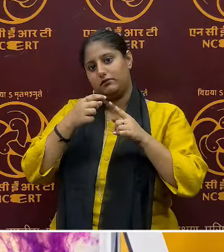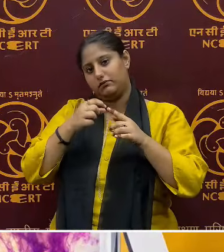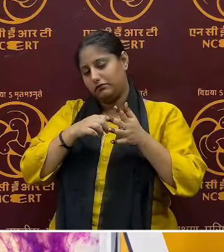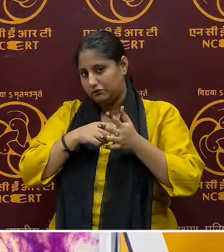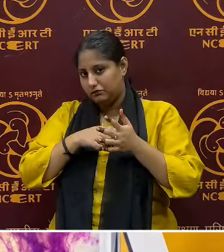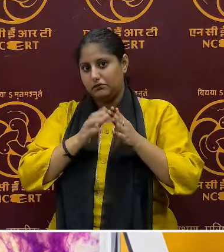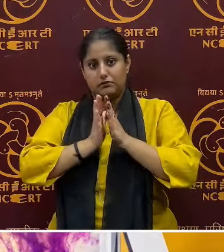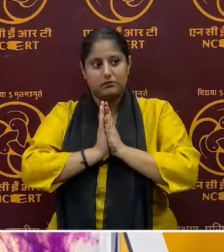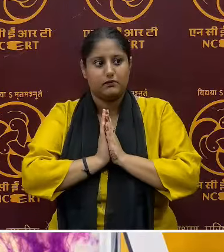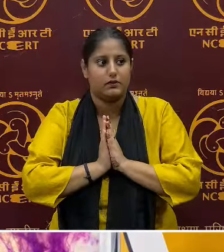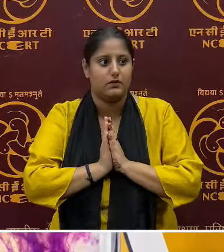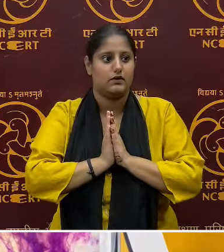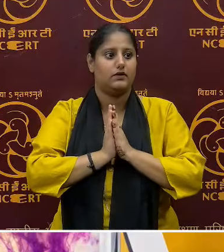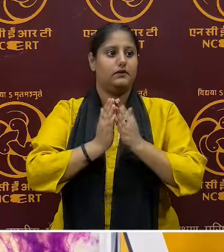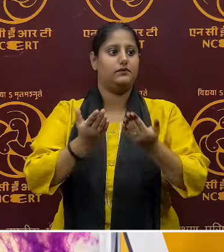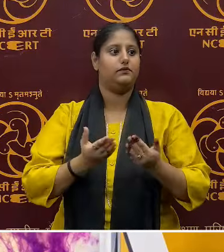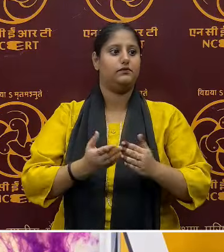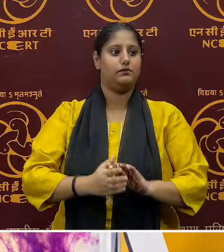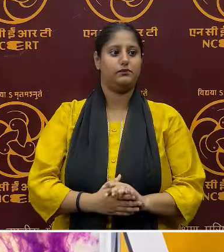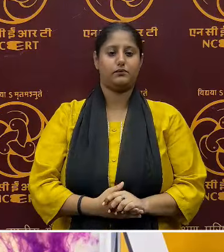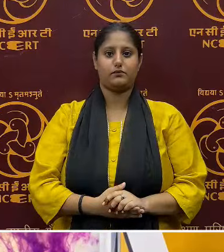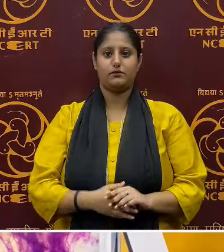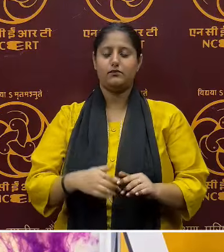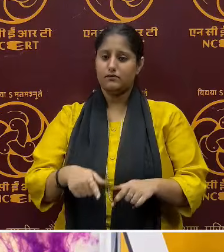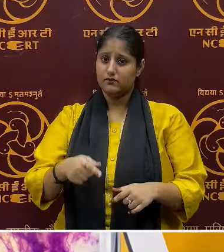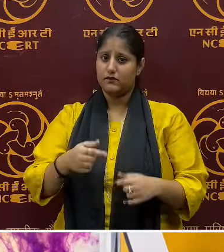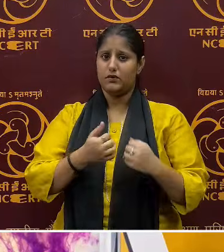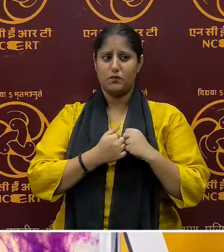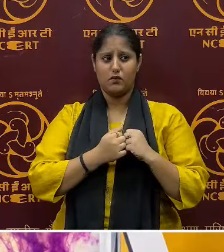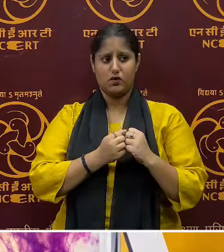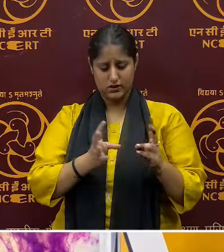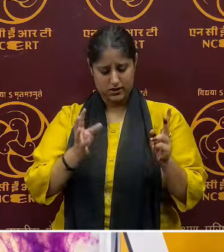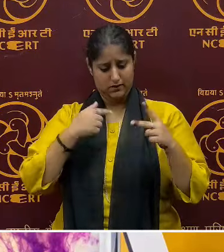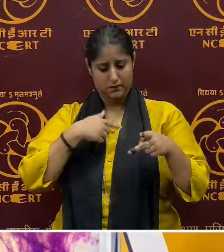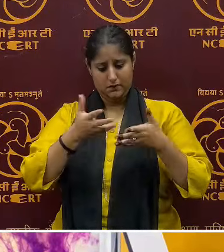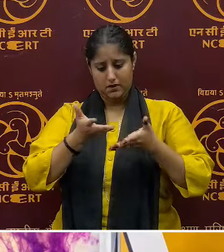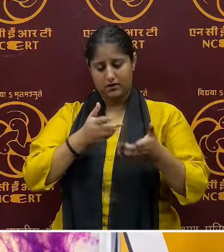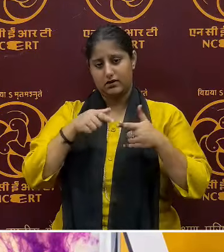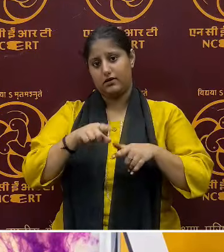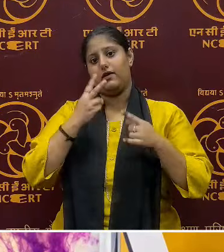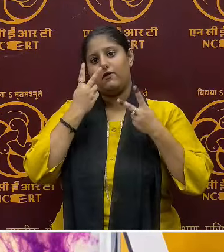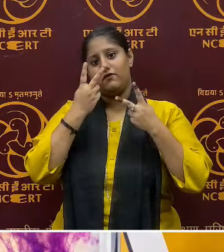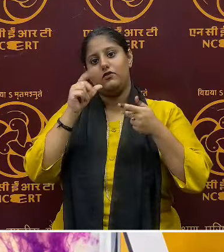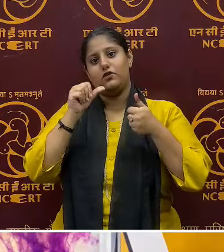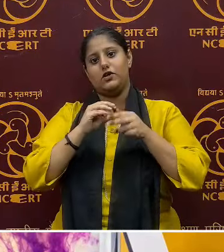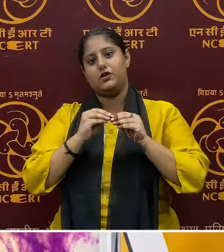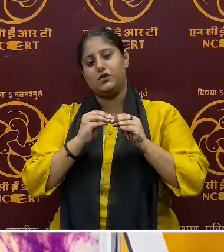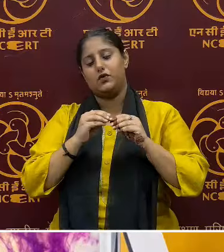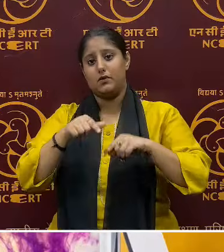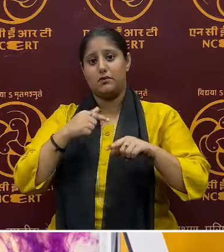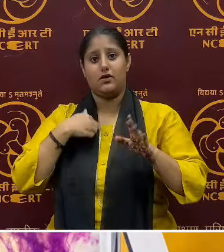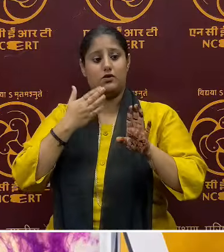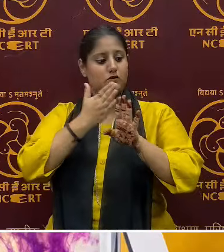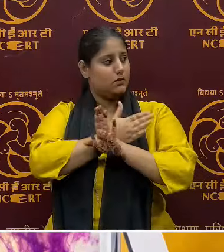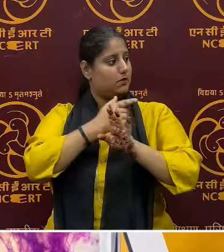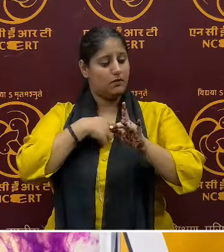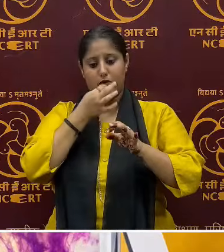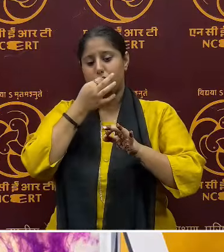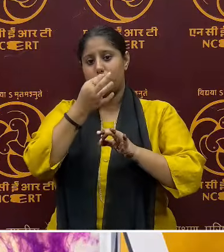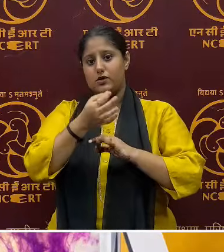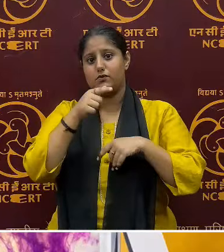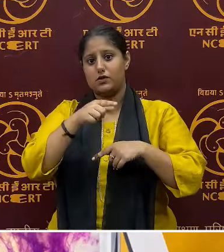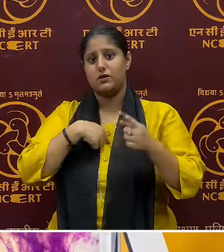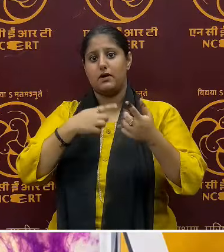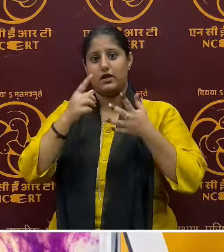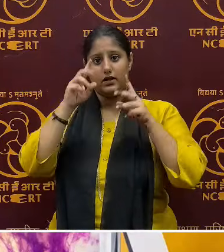very warm welcome to you. Thank you. There's a lot that we have been talking about virtual labs, Now, before I ask you questions related